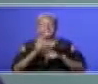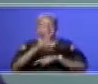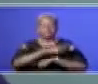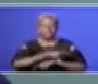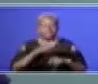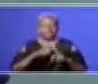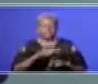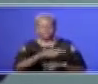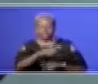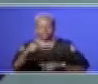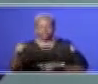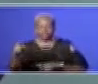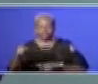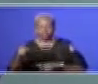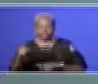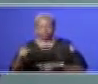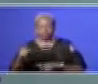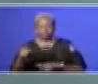that